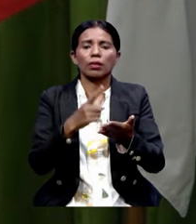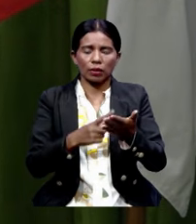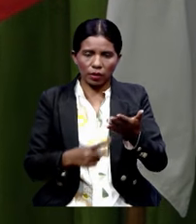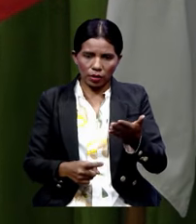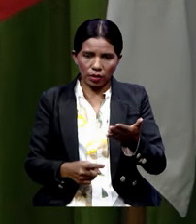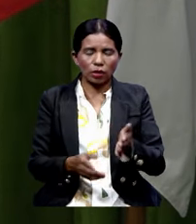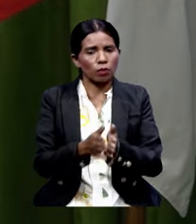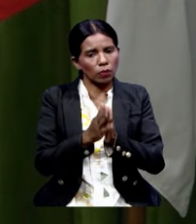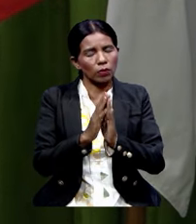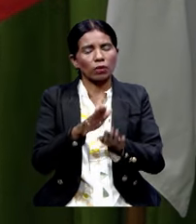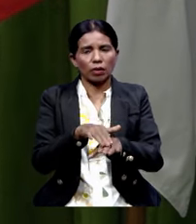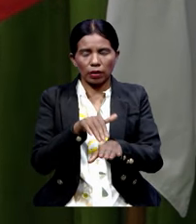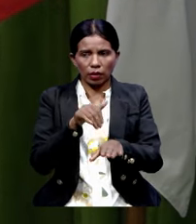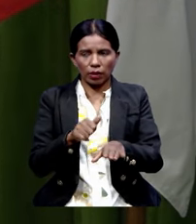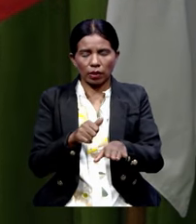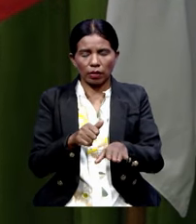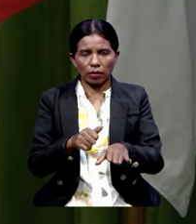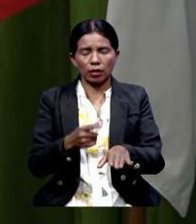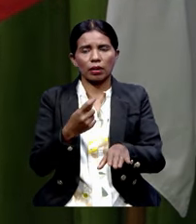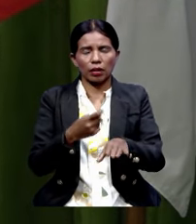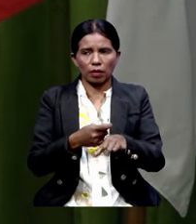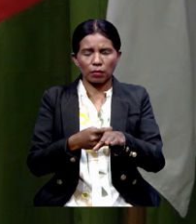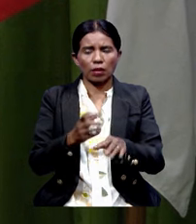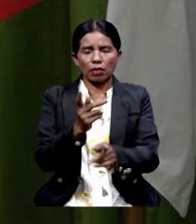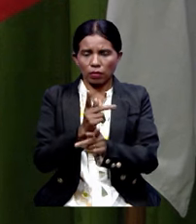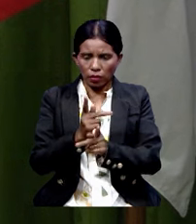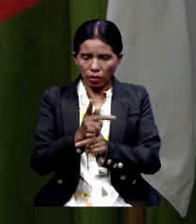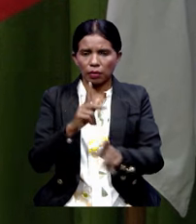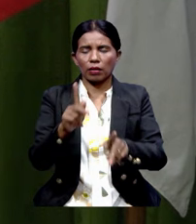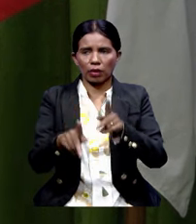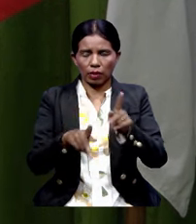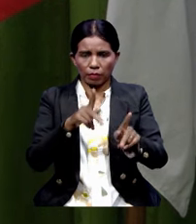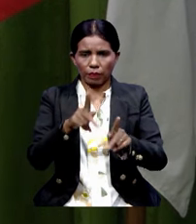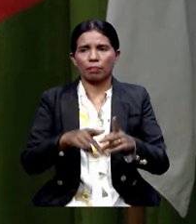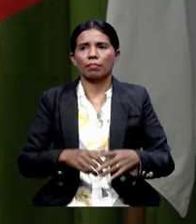Because sometimes we cure people